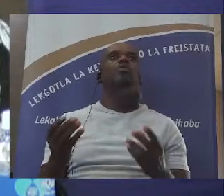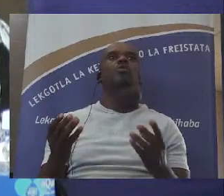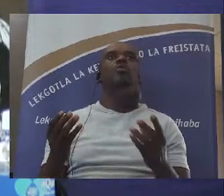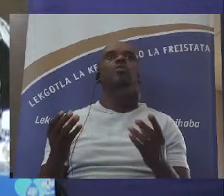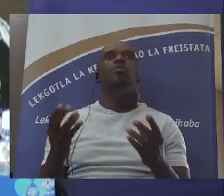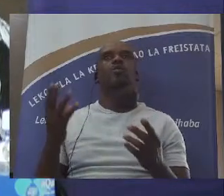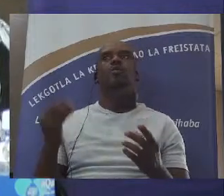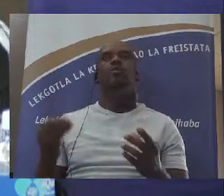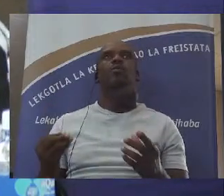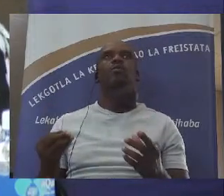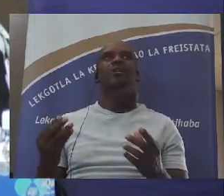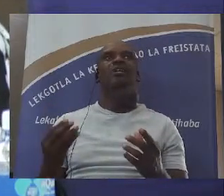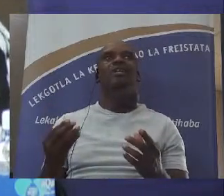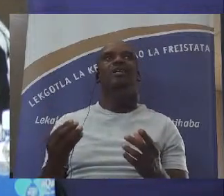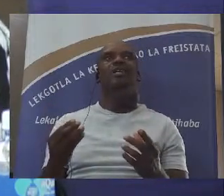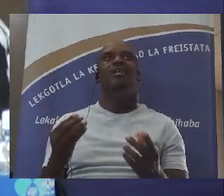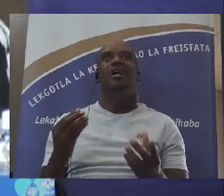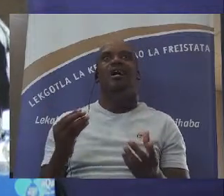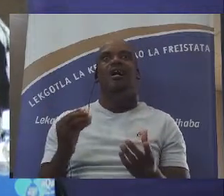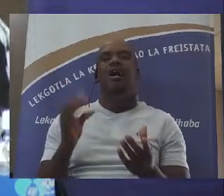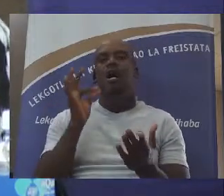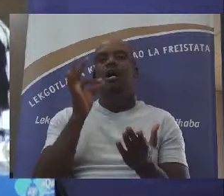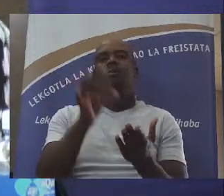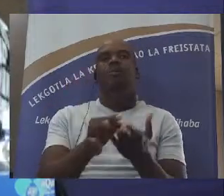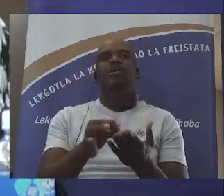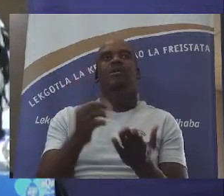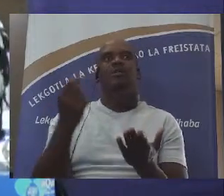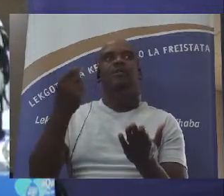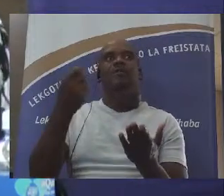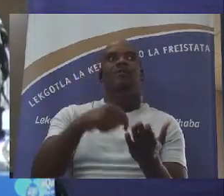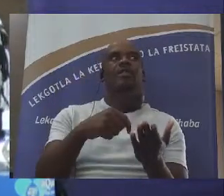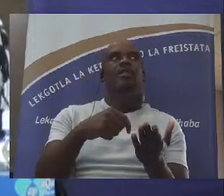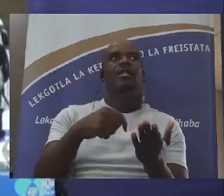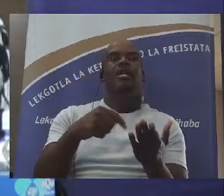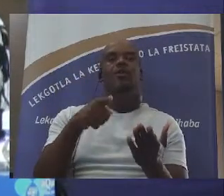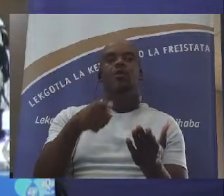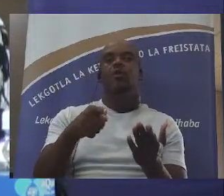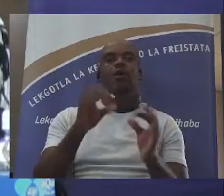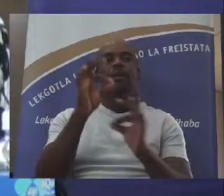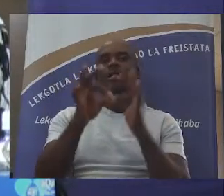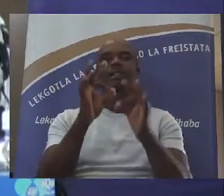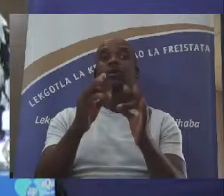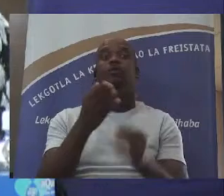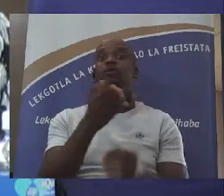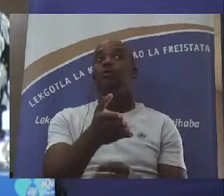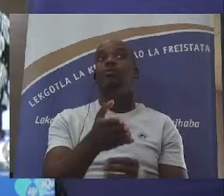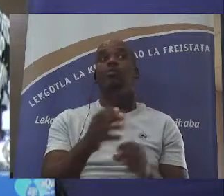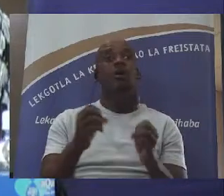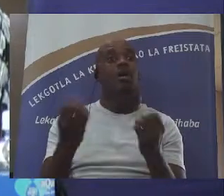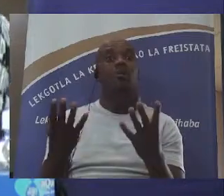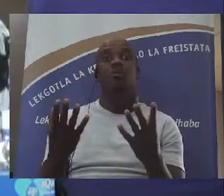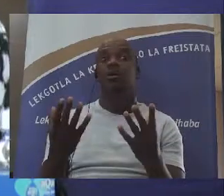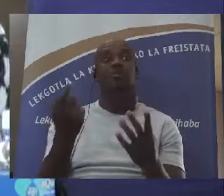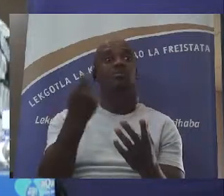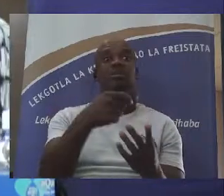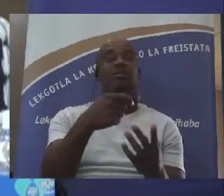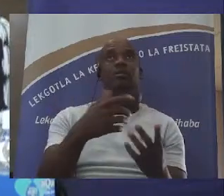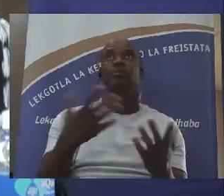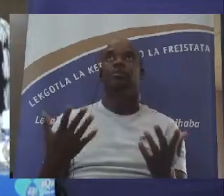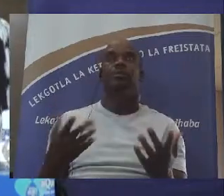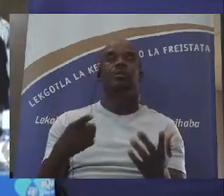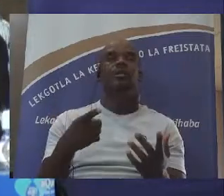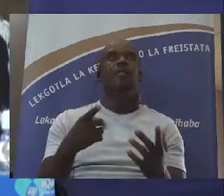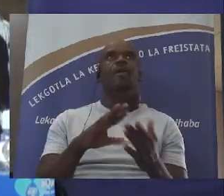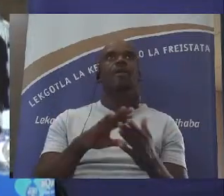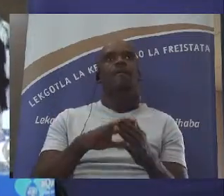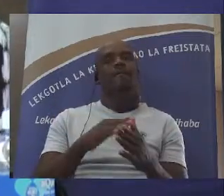non-refundable application fee, which is not stated here to say how much. Because this is a bill, we're